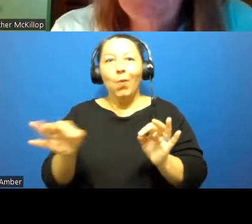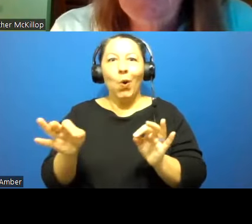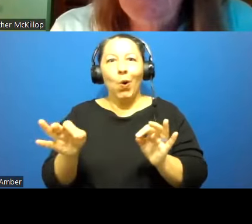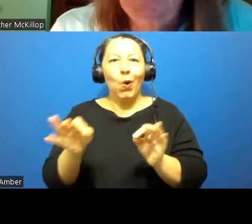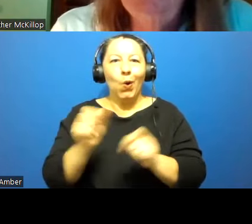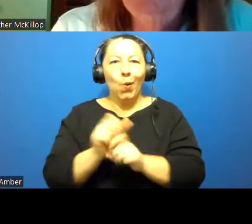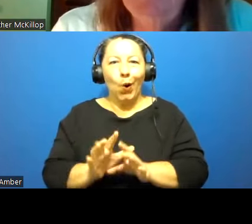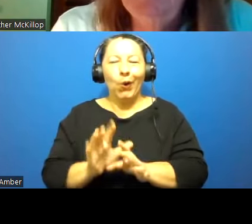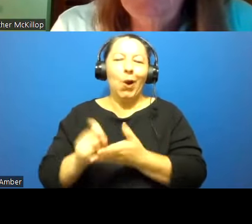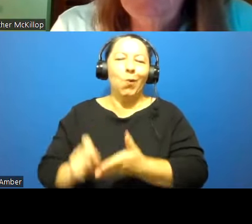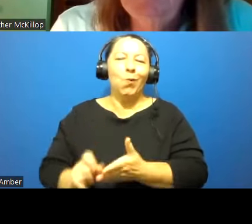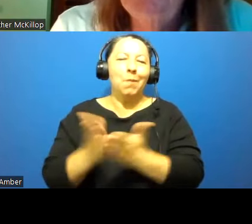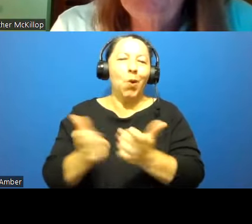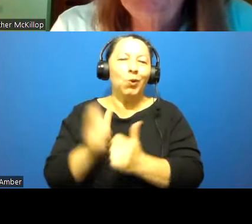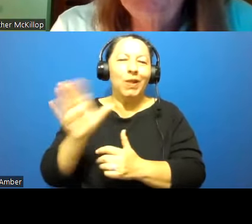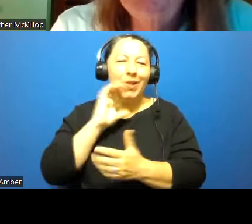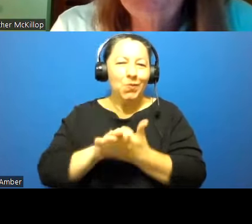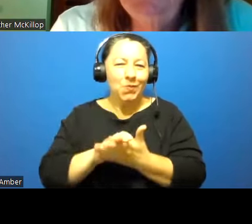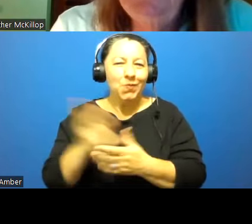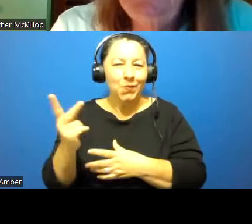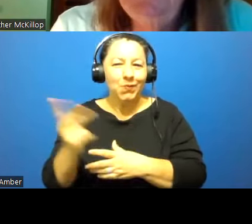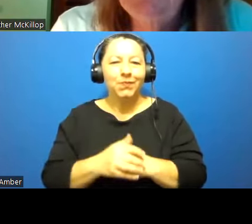wife. A